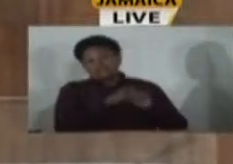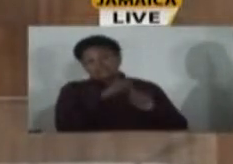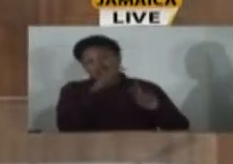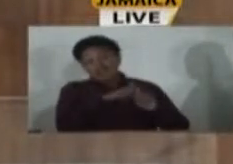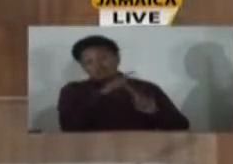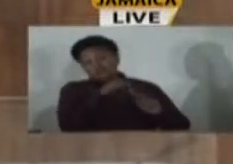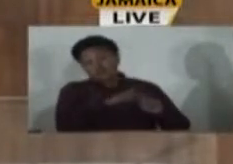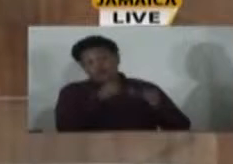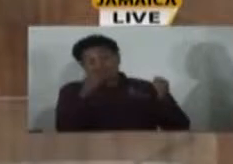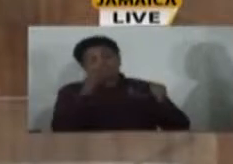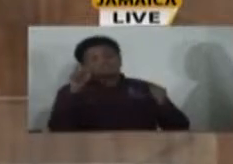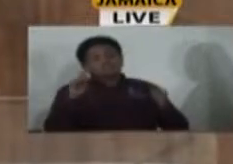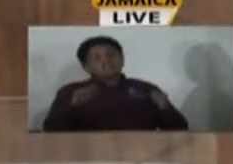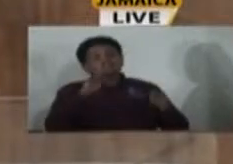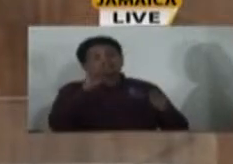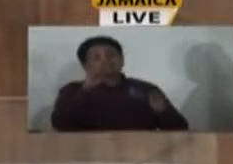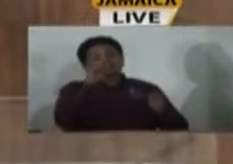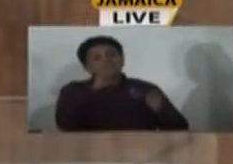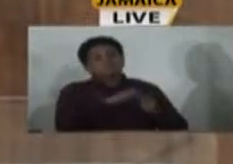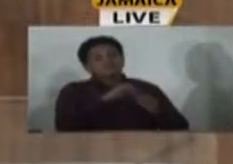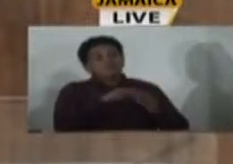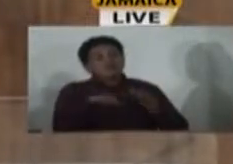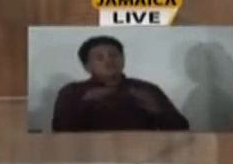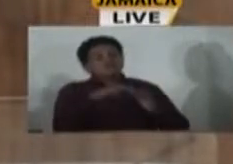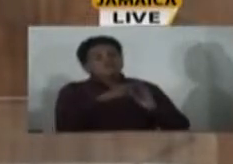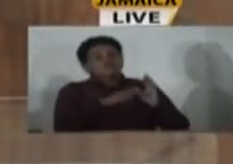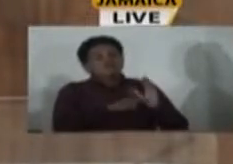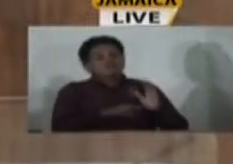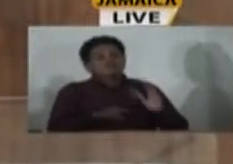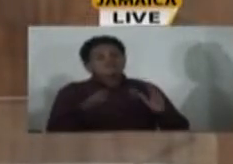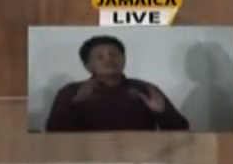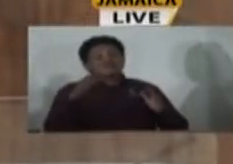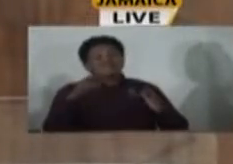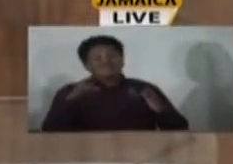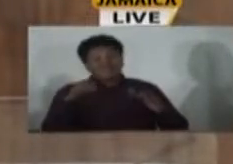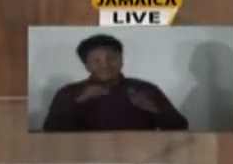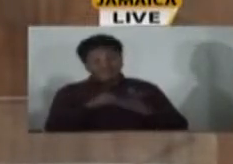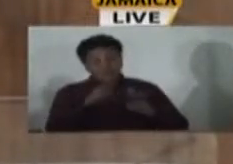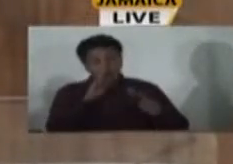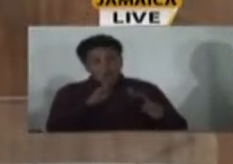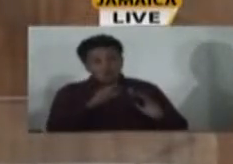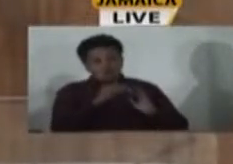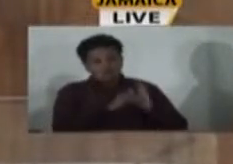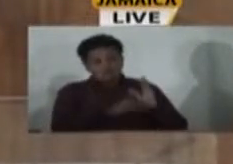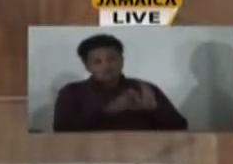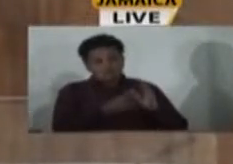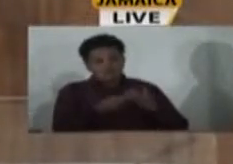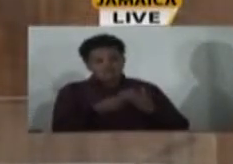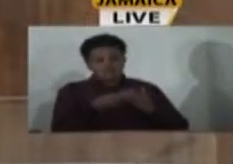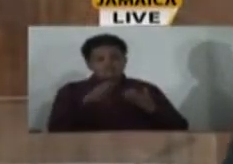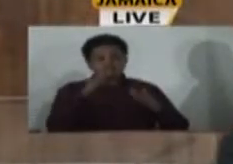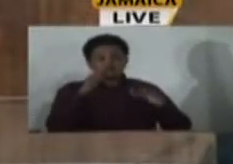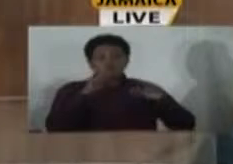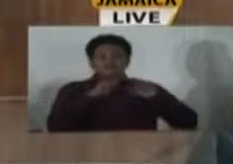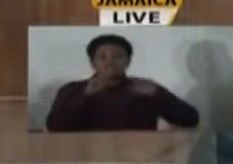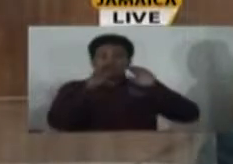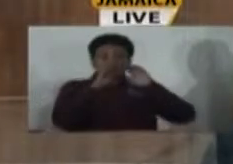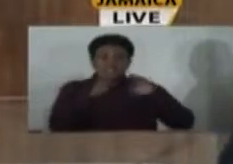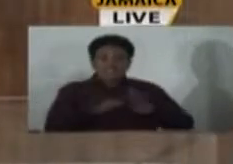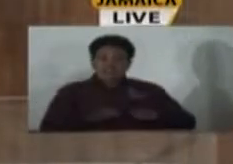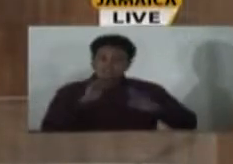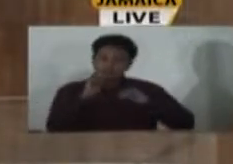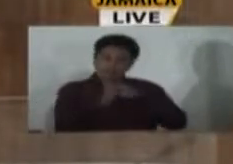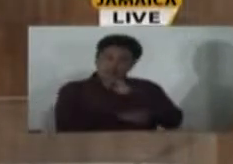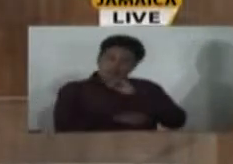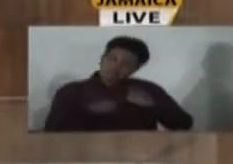offence shall be specified in those regulations, i.e. in the order. by reference to the tier of penalties. It's thus not clear